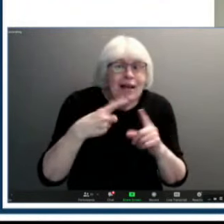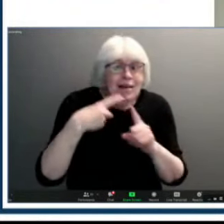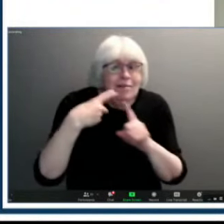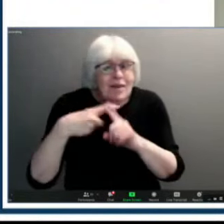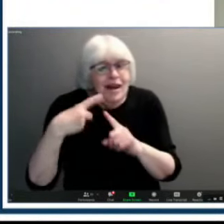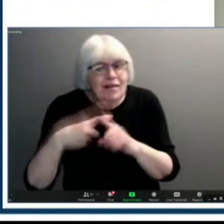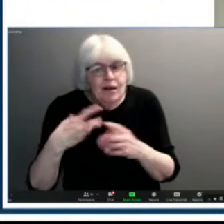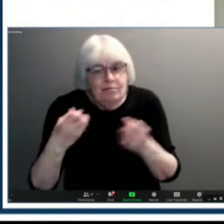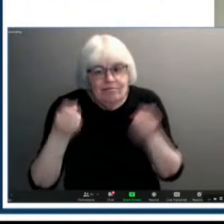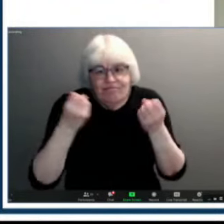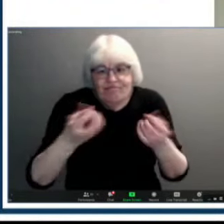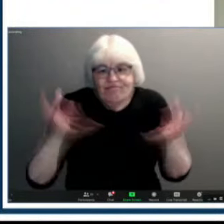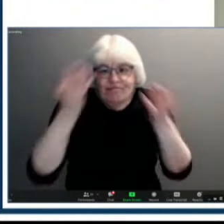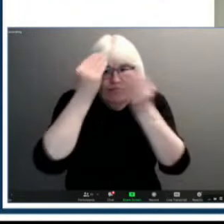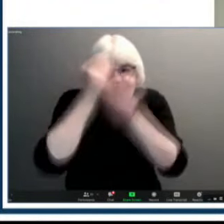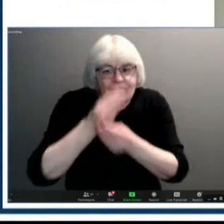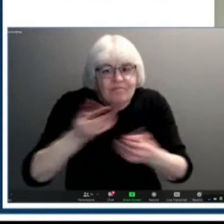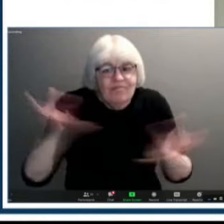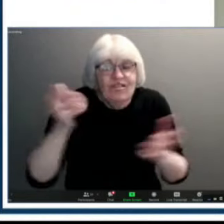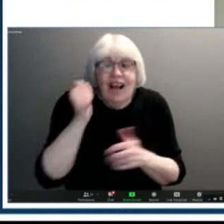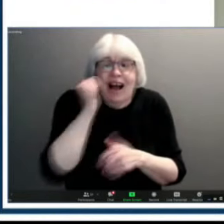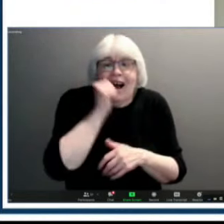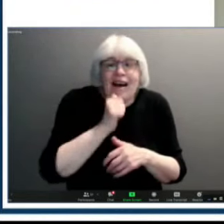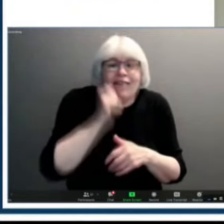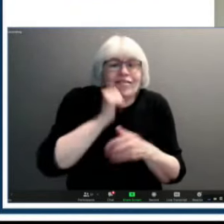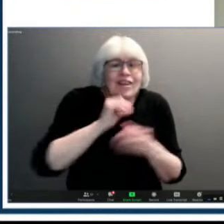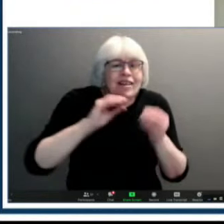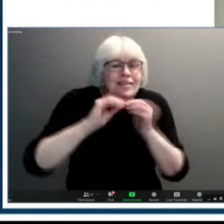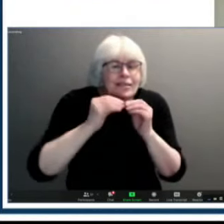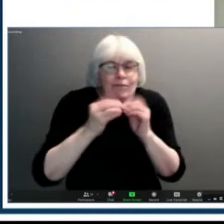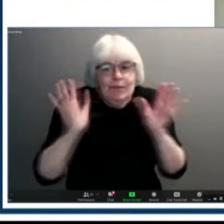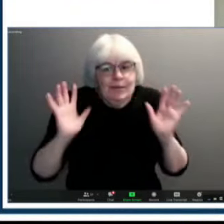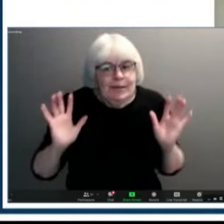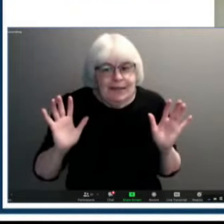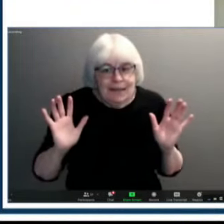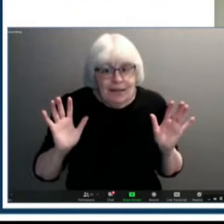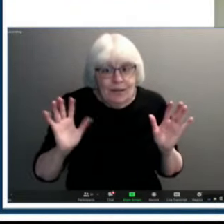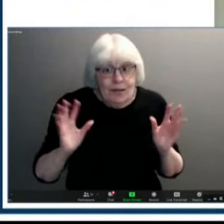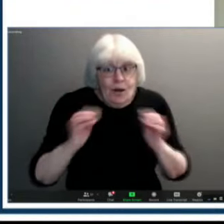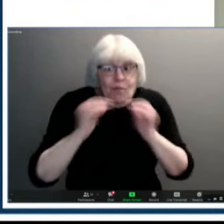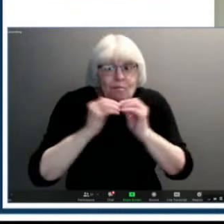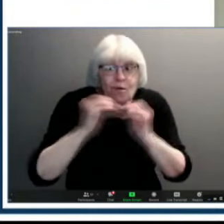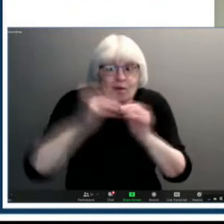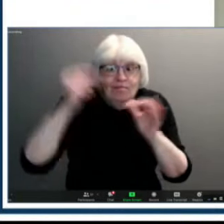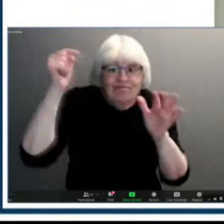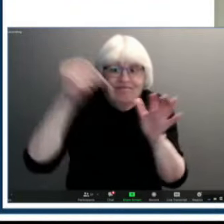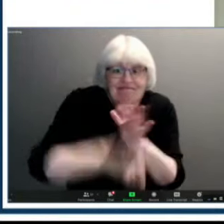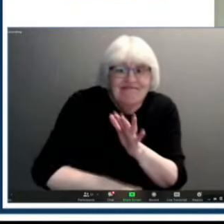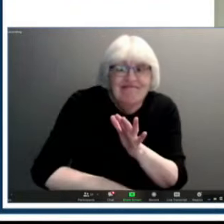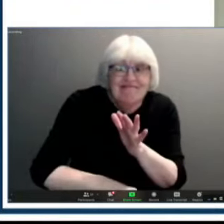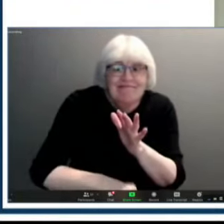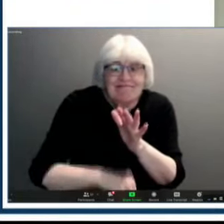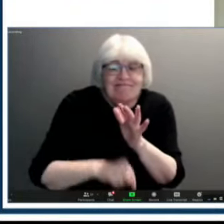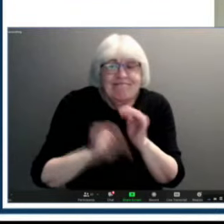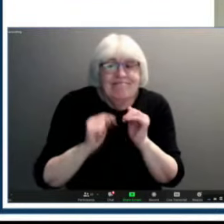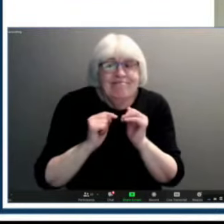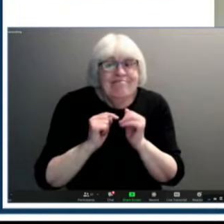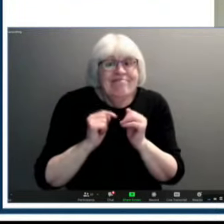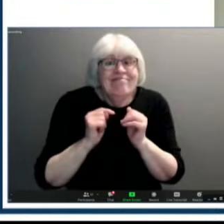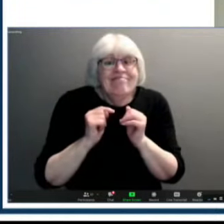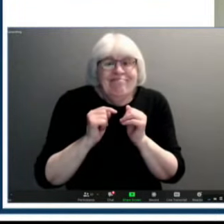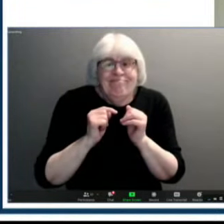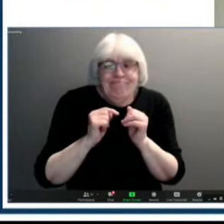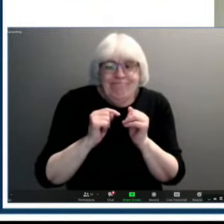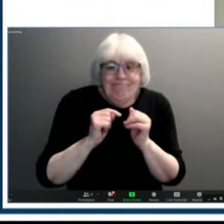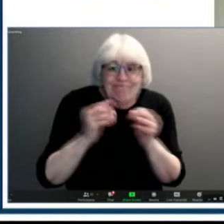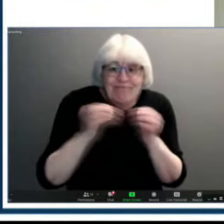lab. And the more detailed information that we were getting with more detailed follow-up by public health, that